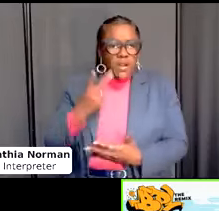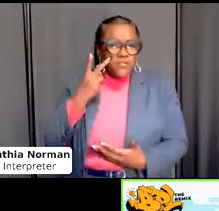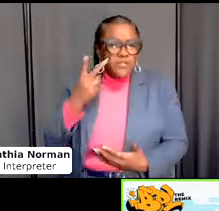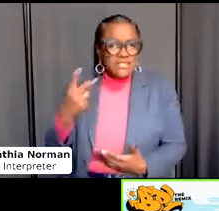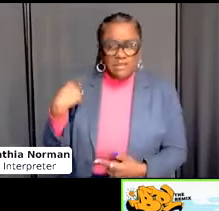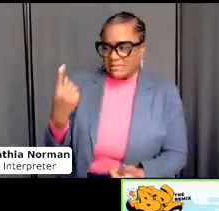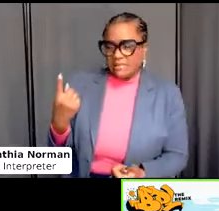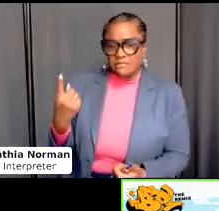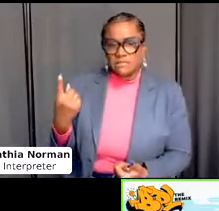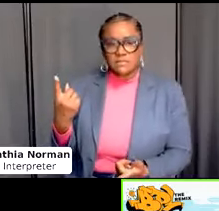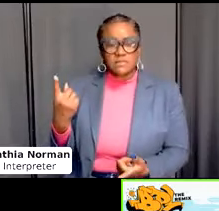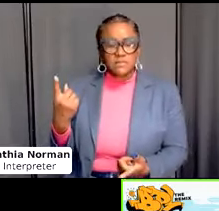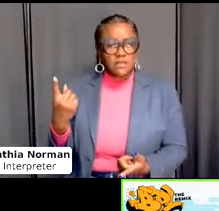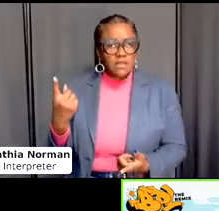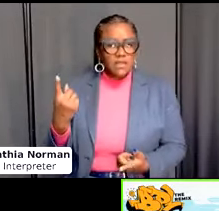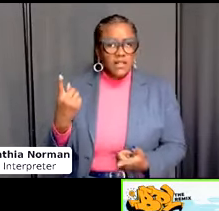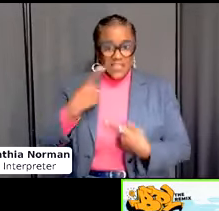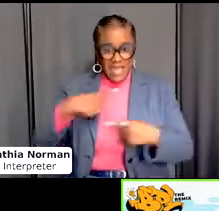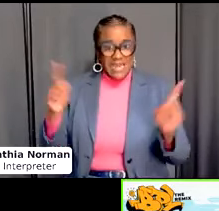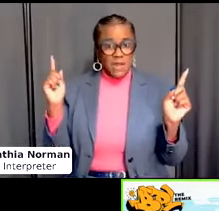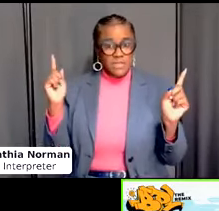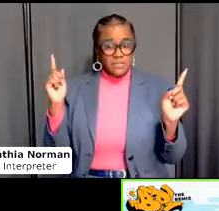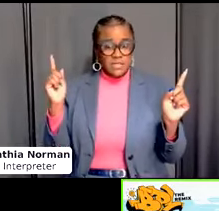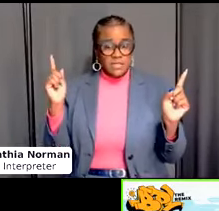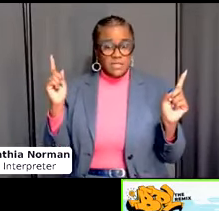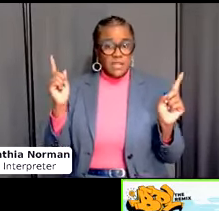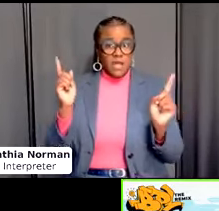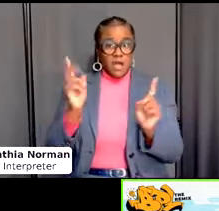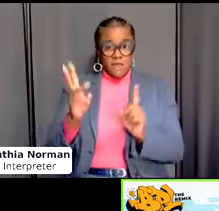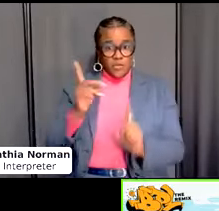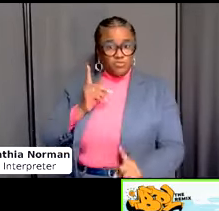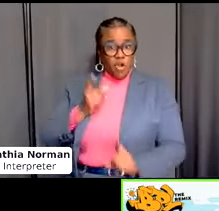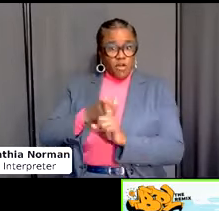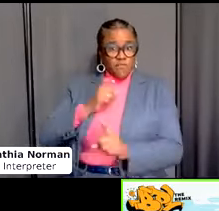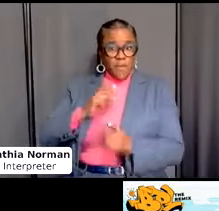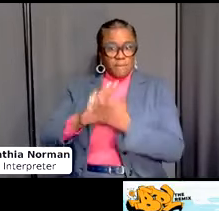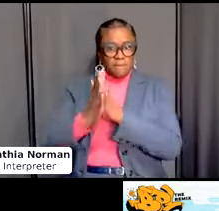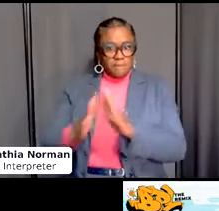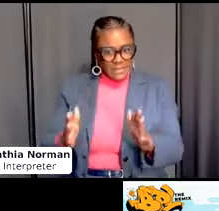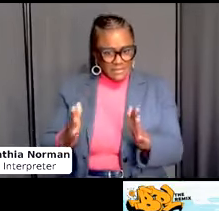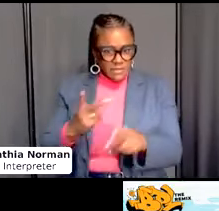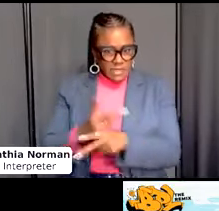since the announcement of the withdrawal of peacekeepers?